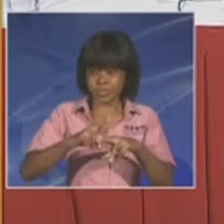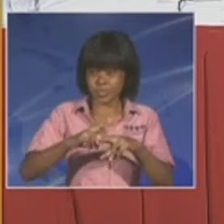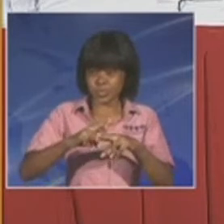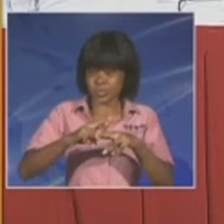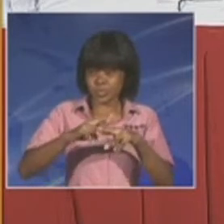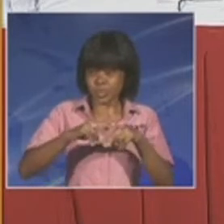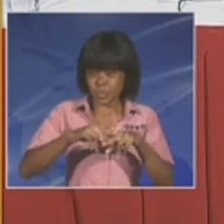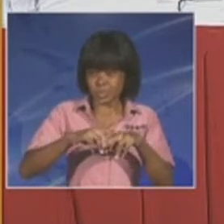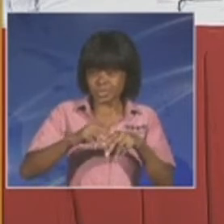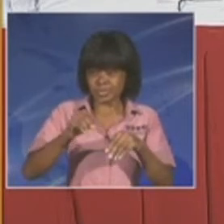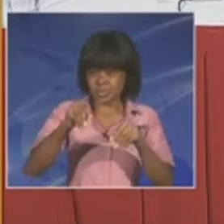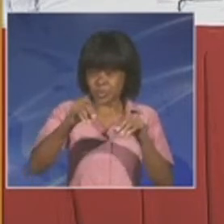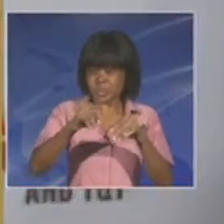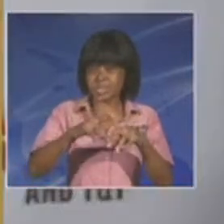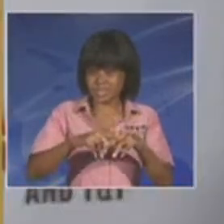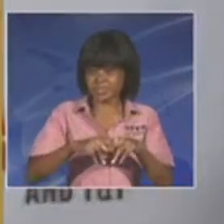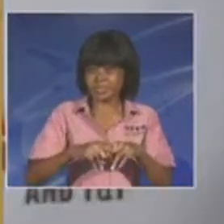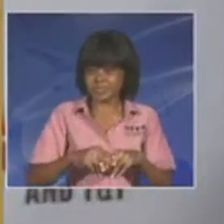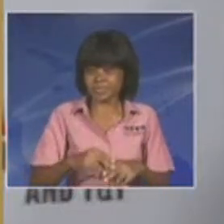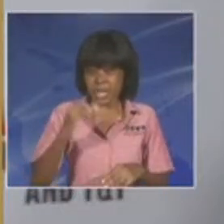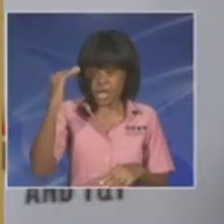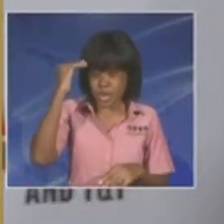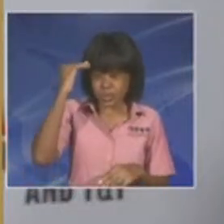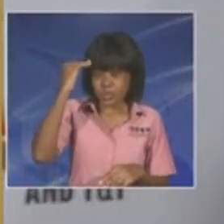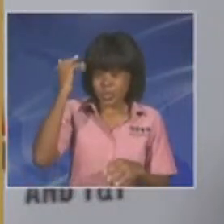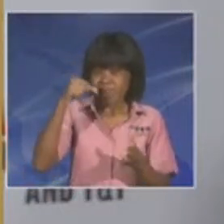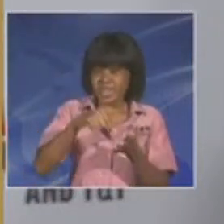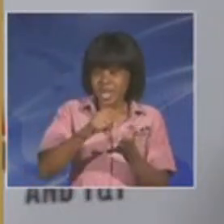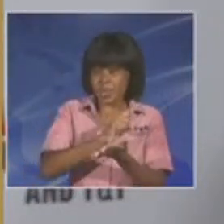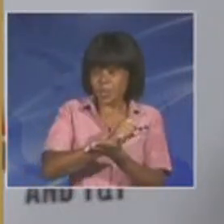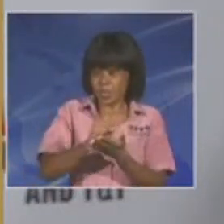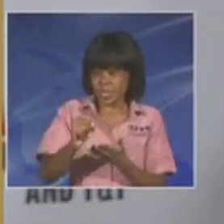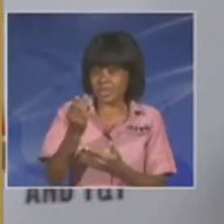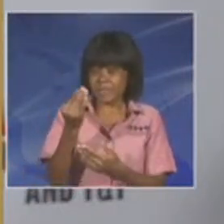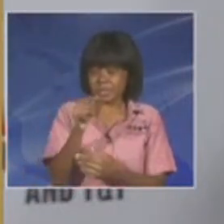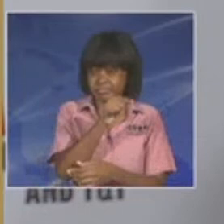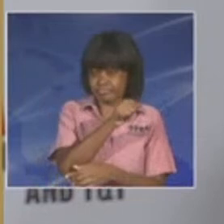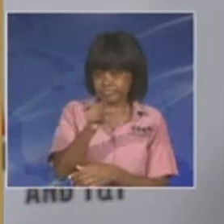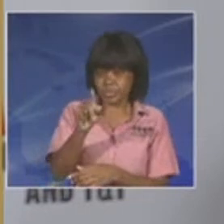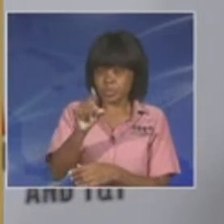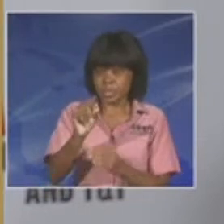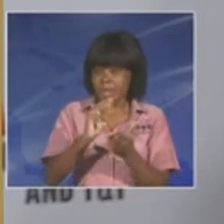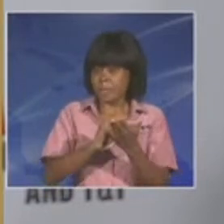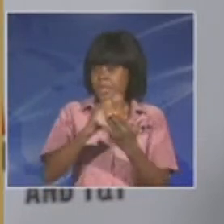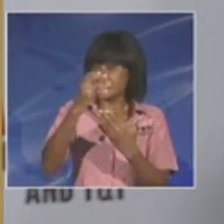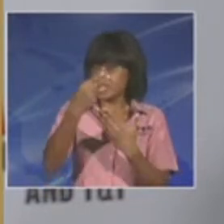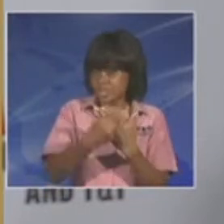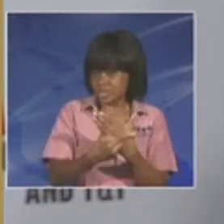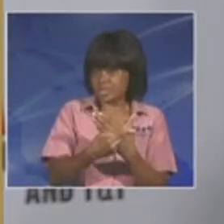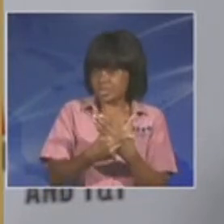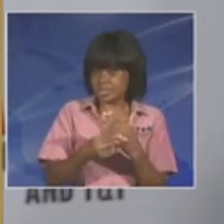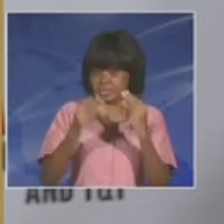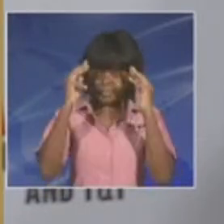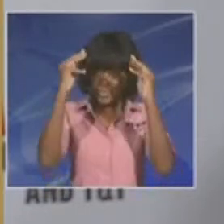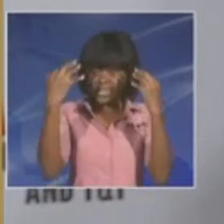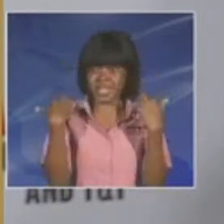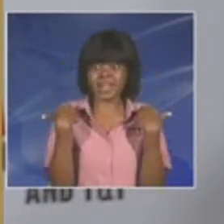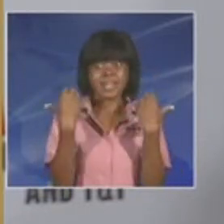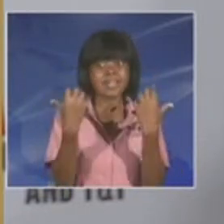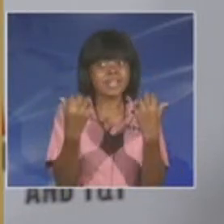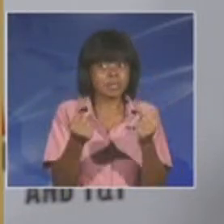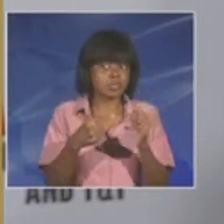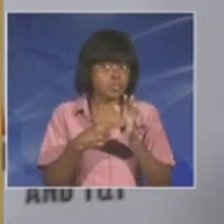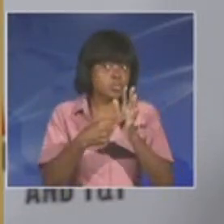takes place this week, 14th to 20th March. The Ministry of Health has been shining a spotlight on ways we